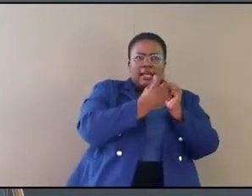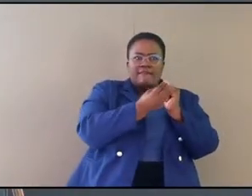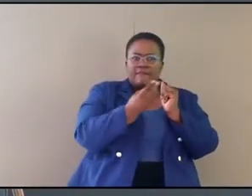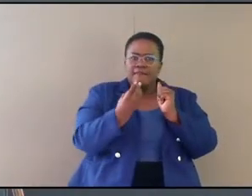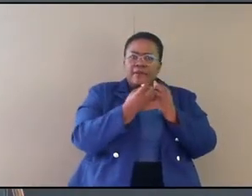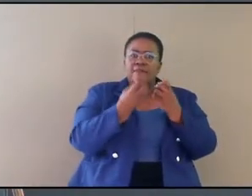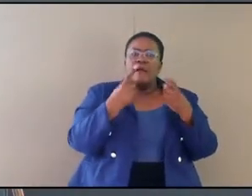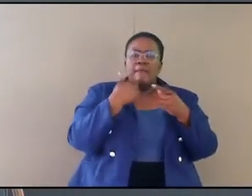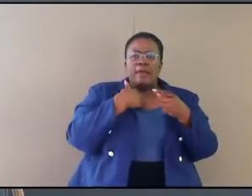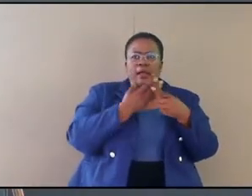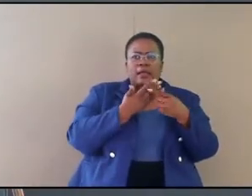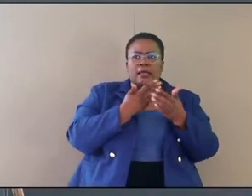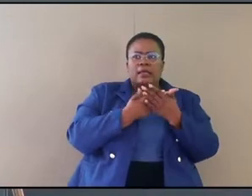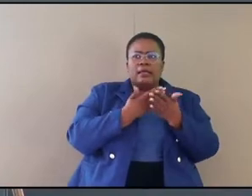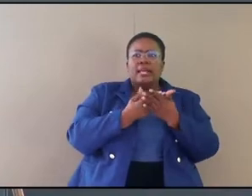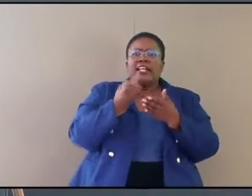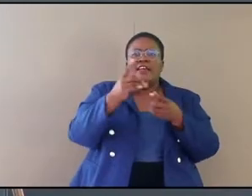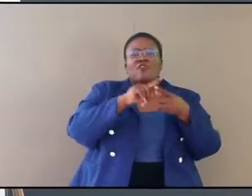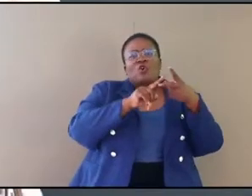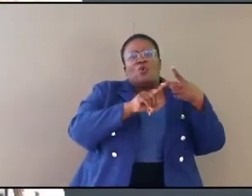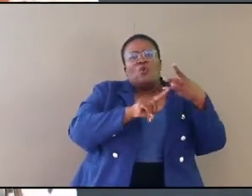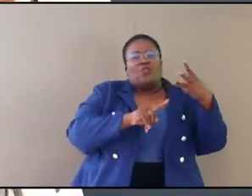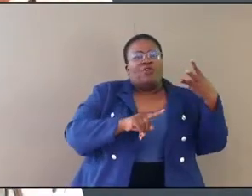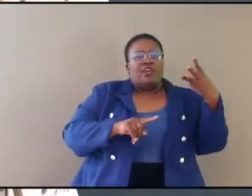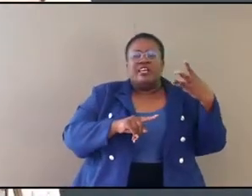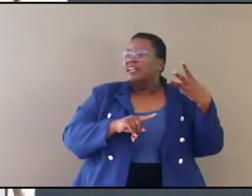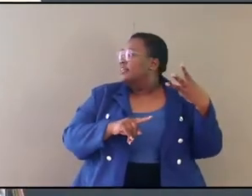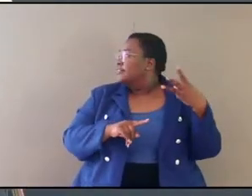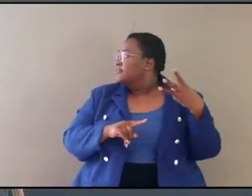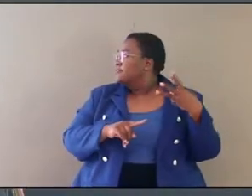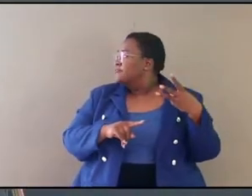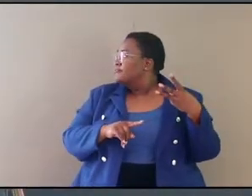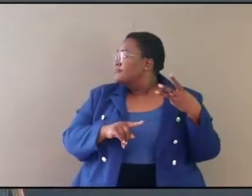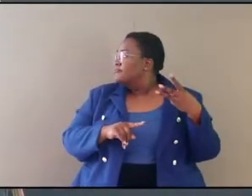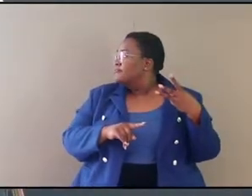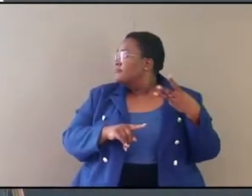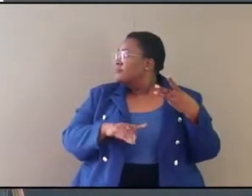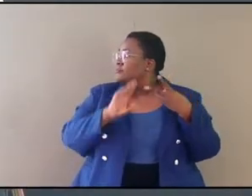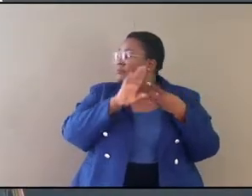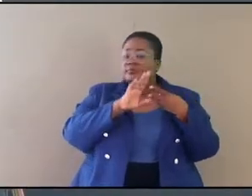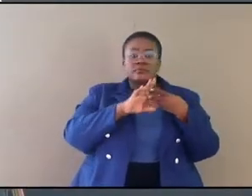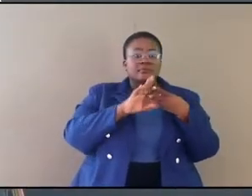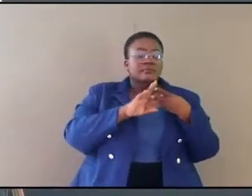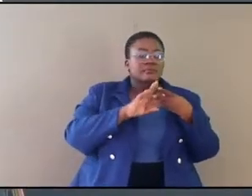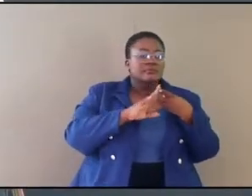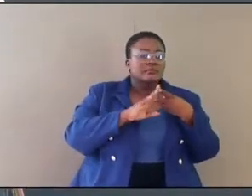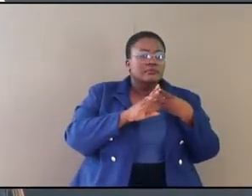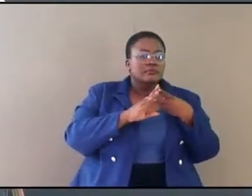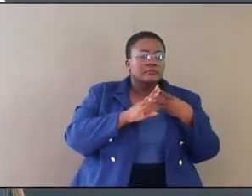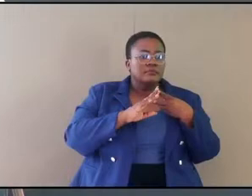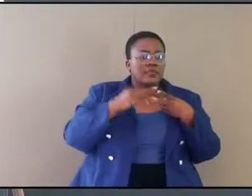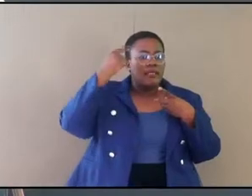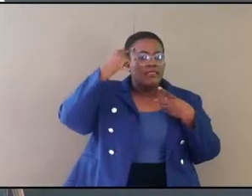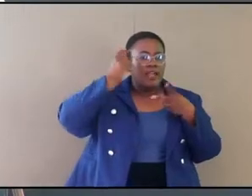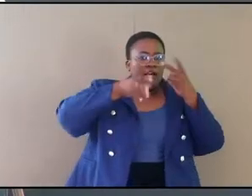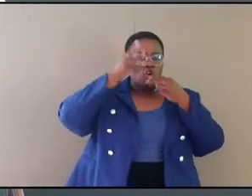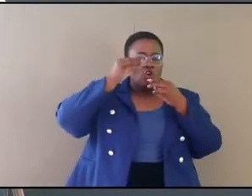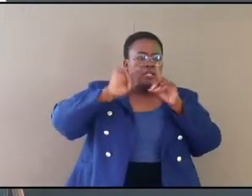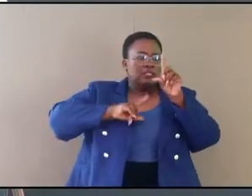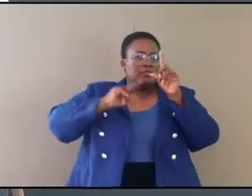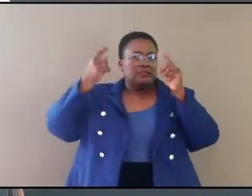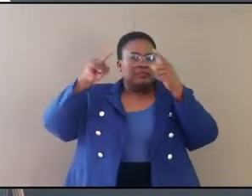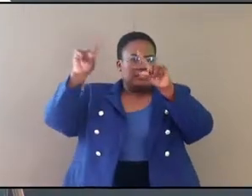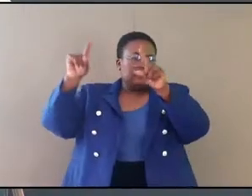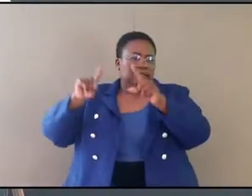can recommend three books actually. You'll save the next speakers. It's okay. Yeah. One is called Think, Learn, Succeed.